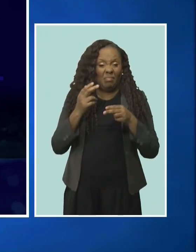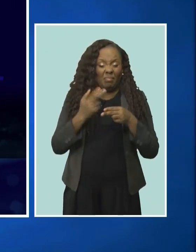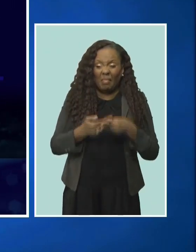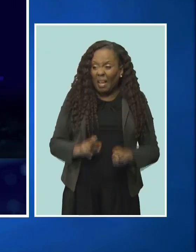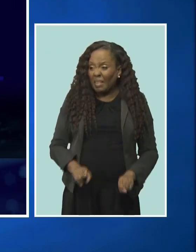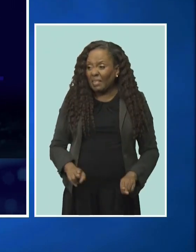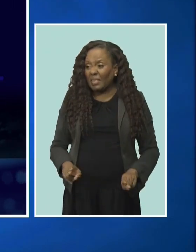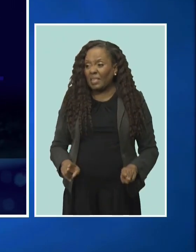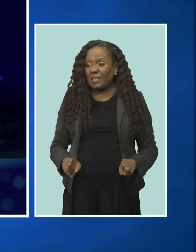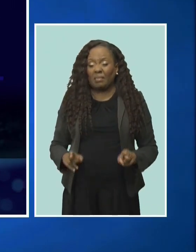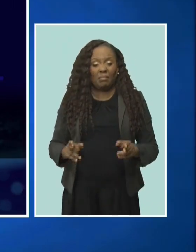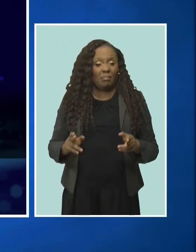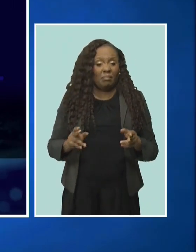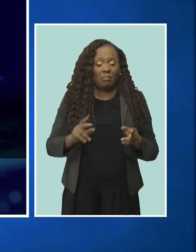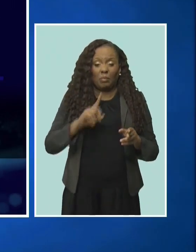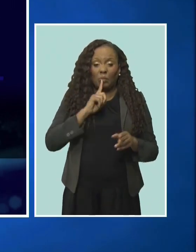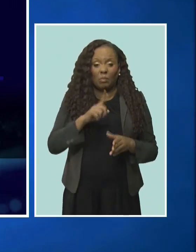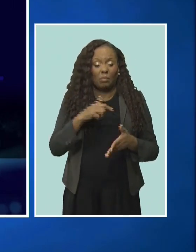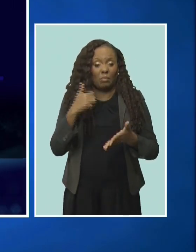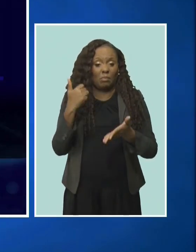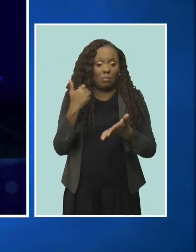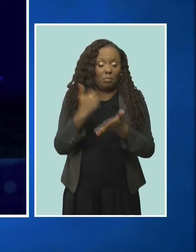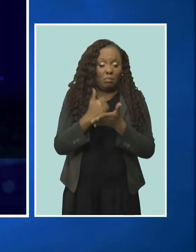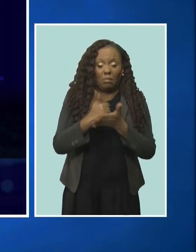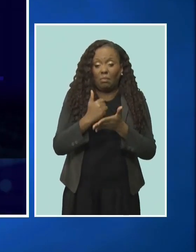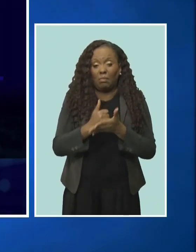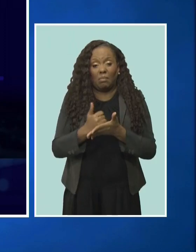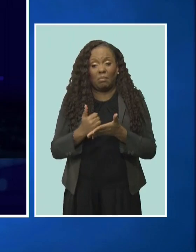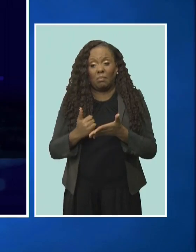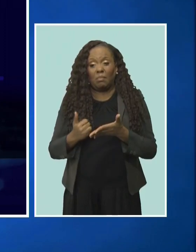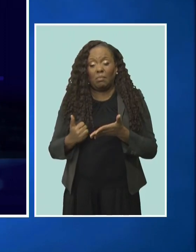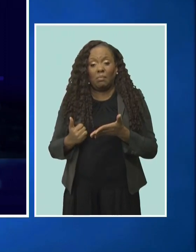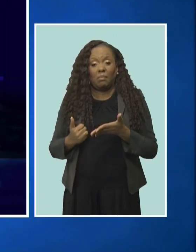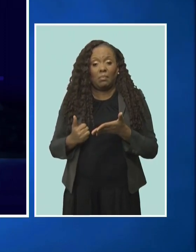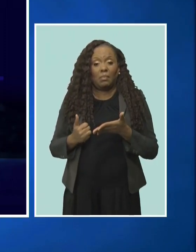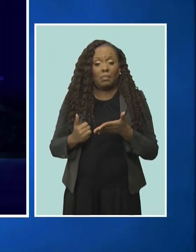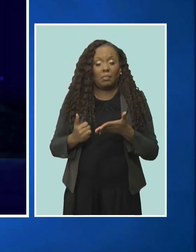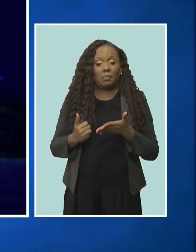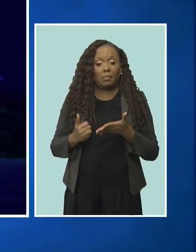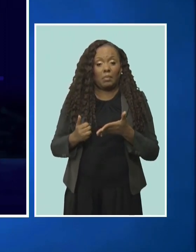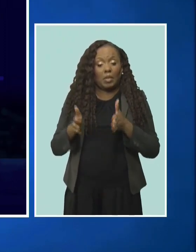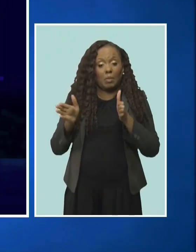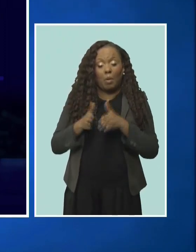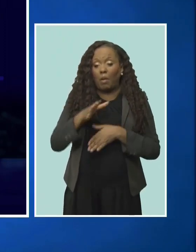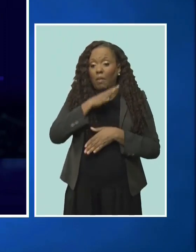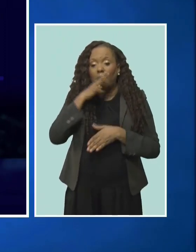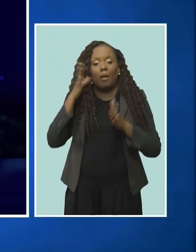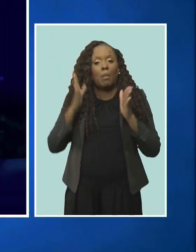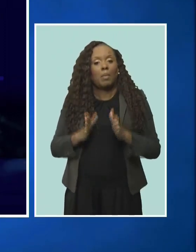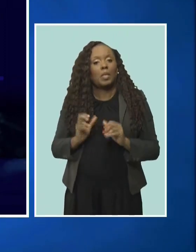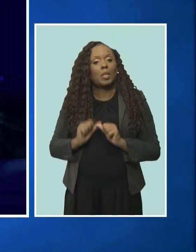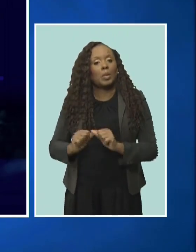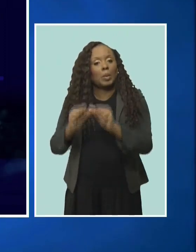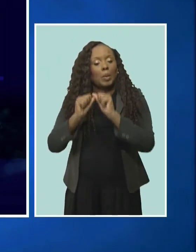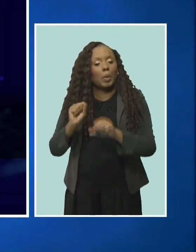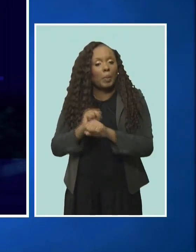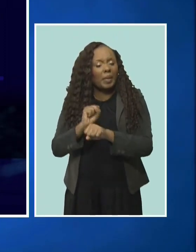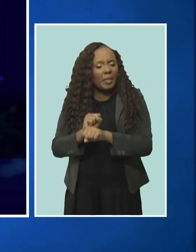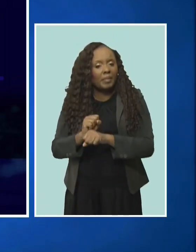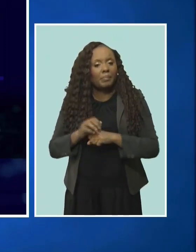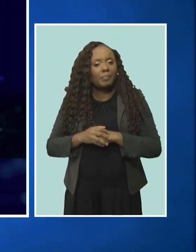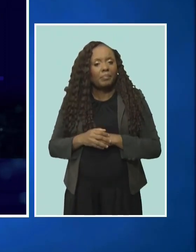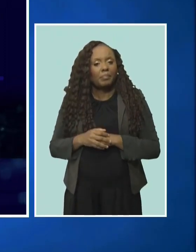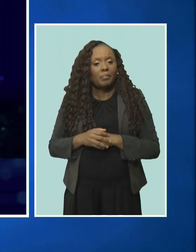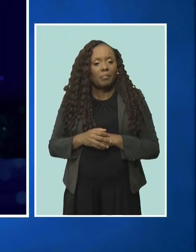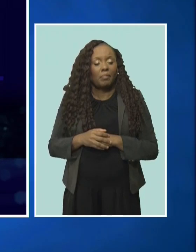farmers that has helped in terms of maintaining small farmer income. And we want it to continue because we don't